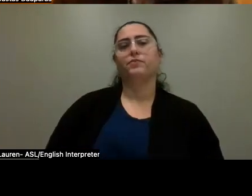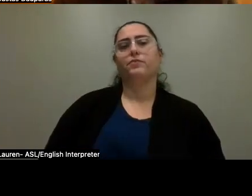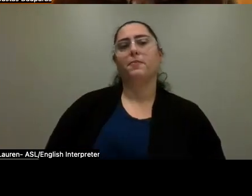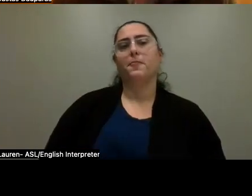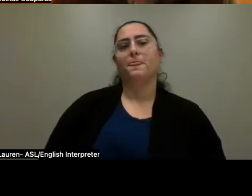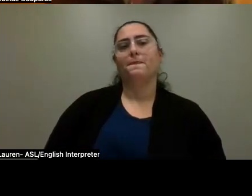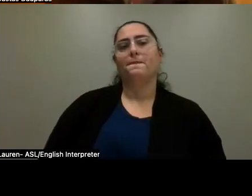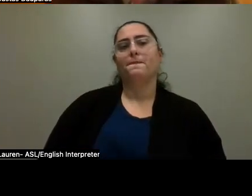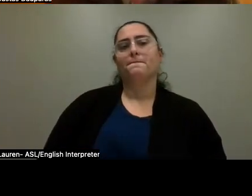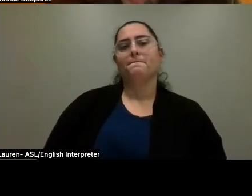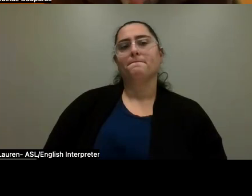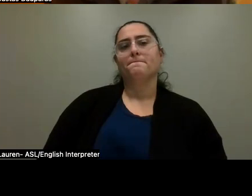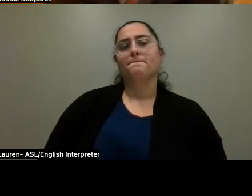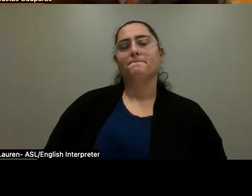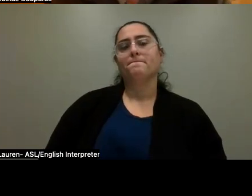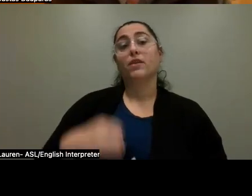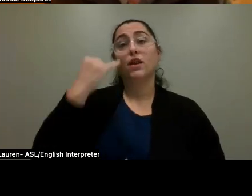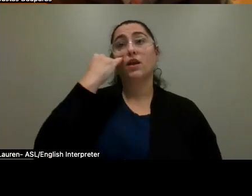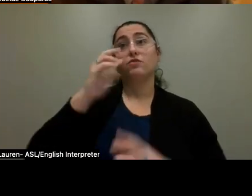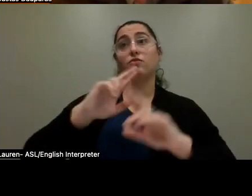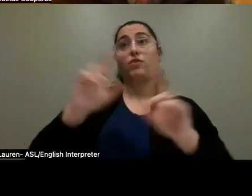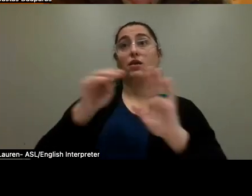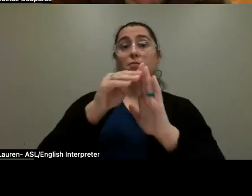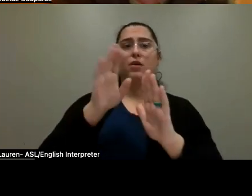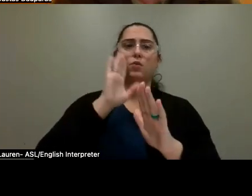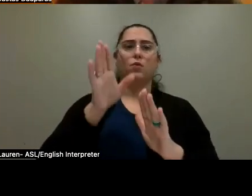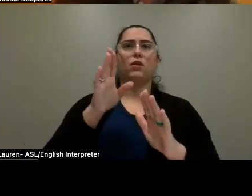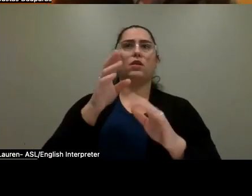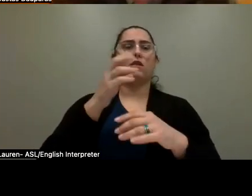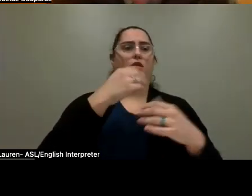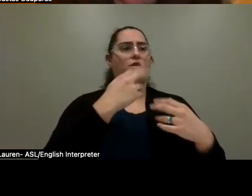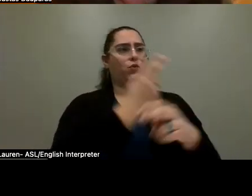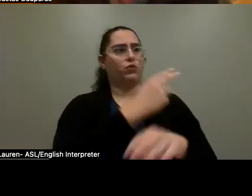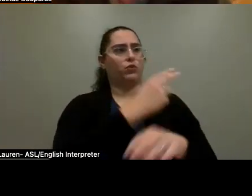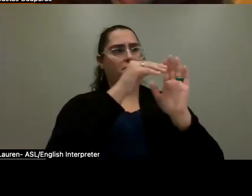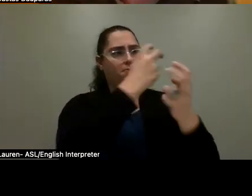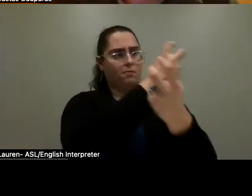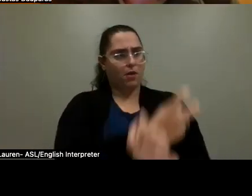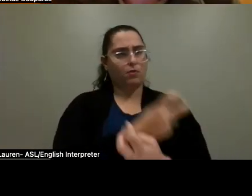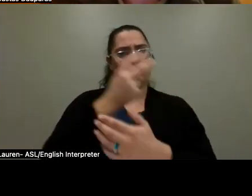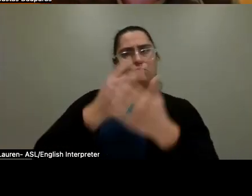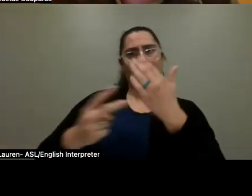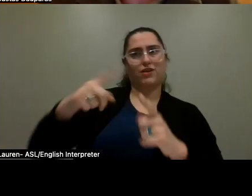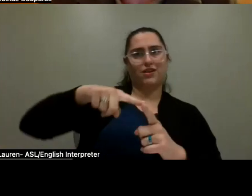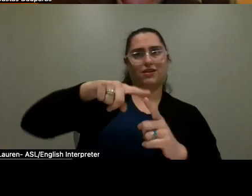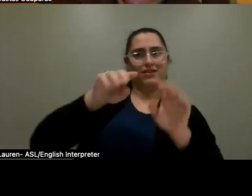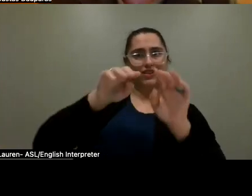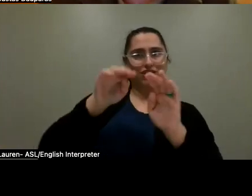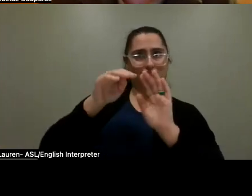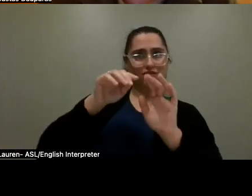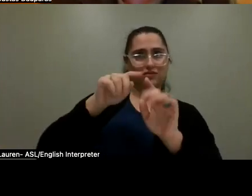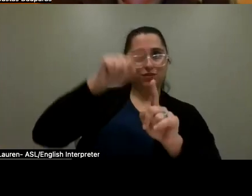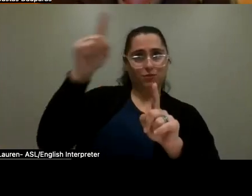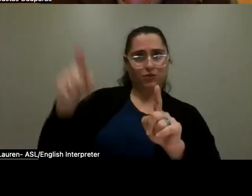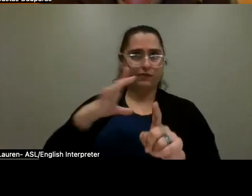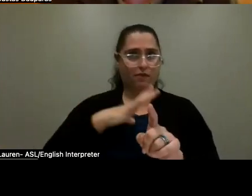once we have this model that takes the backbone and produces distributions, we can think about combining these distributions. So in this case, I'm showing is